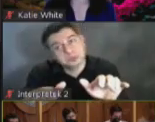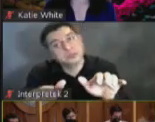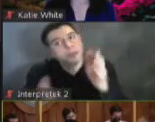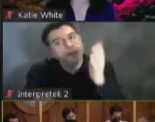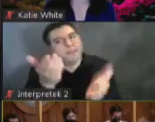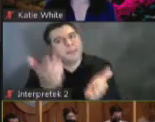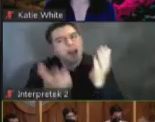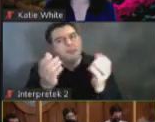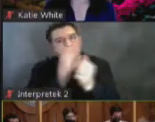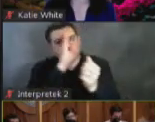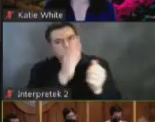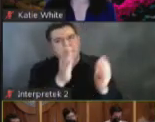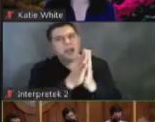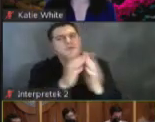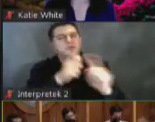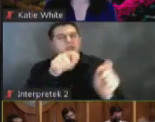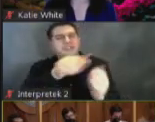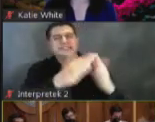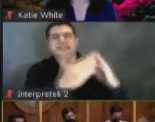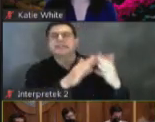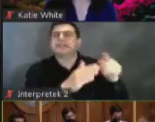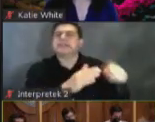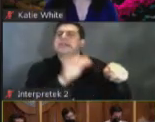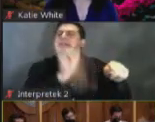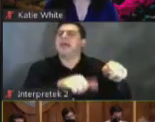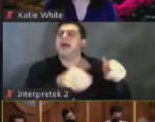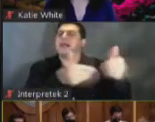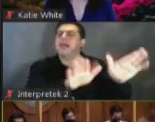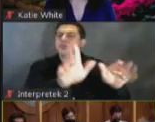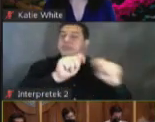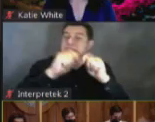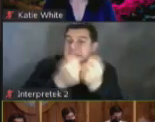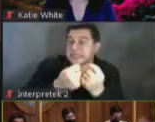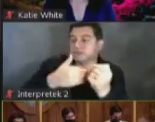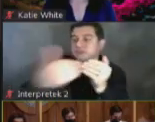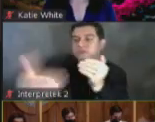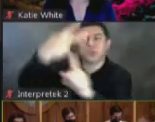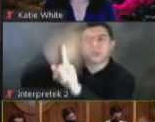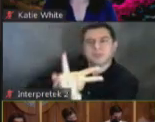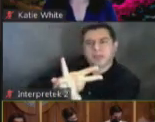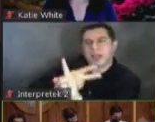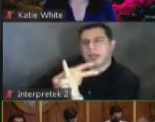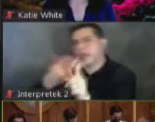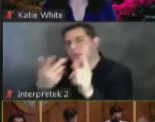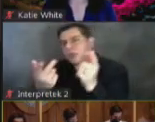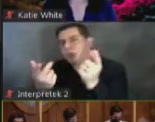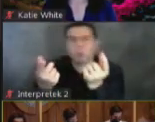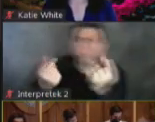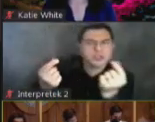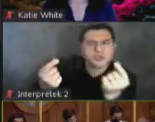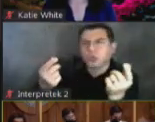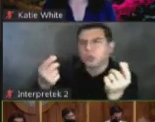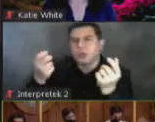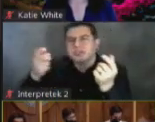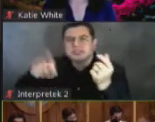and her team 2 months to see where we are and what we need to do to scale up. So timing is